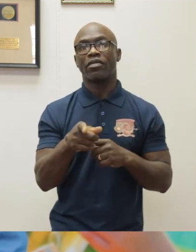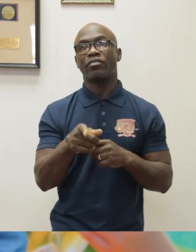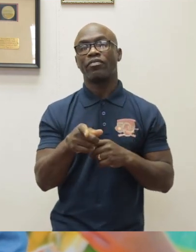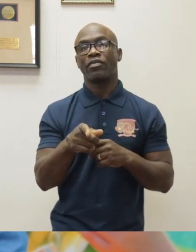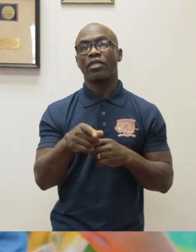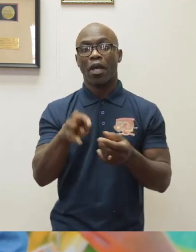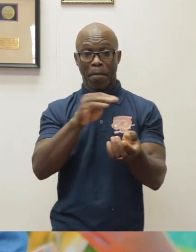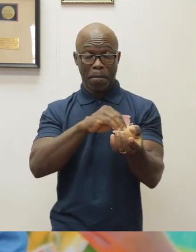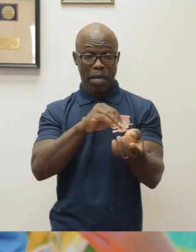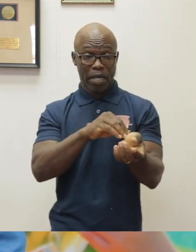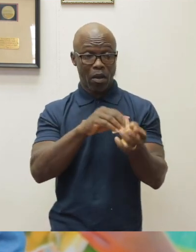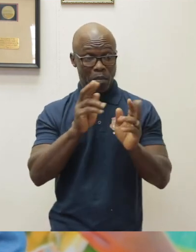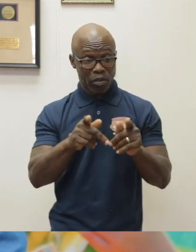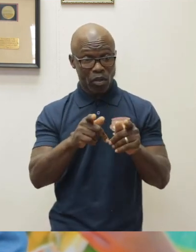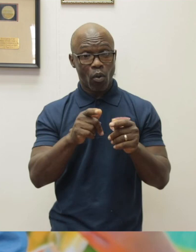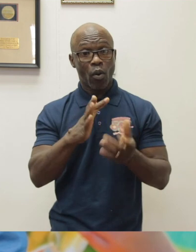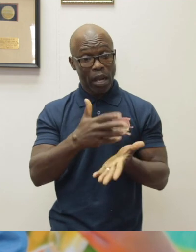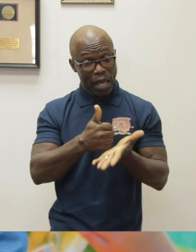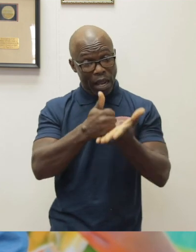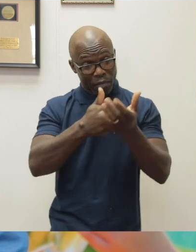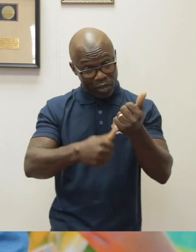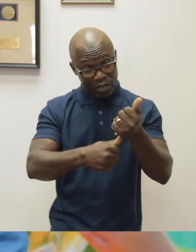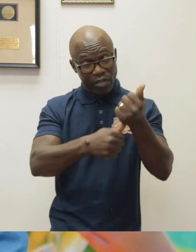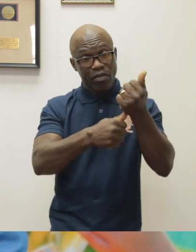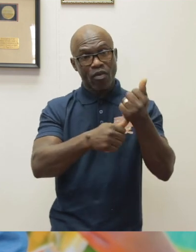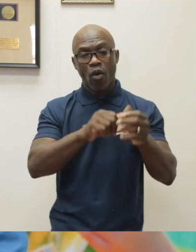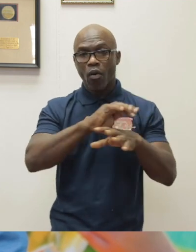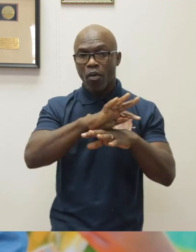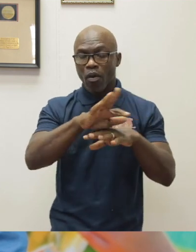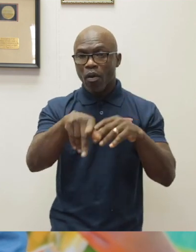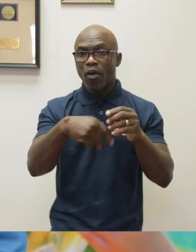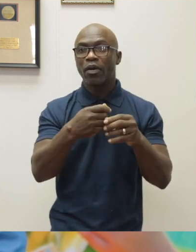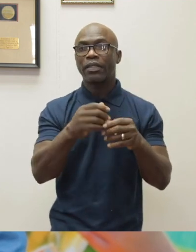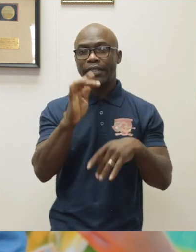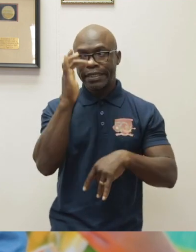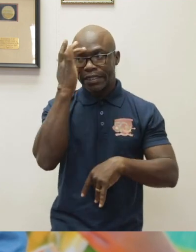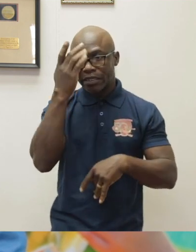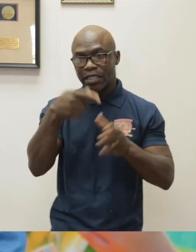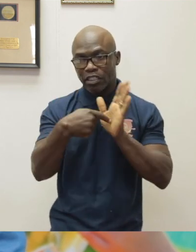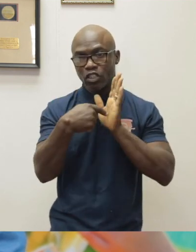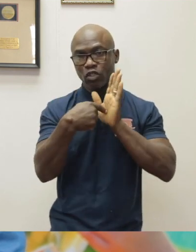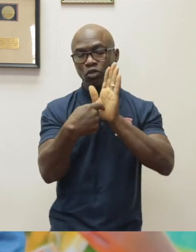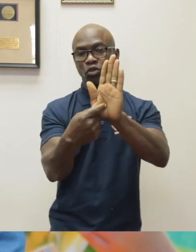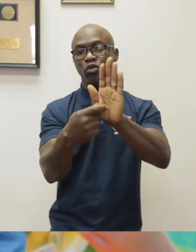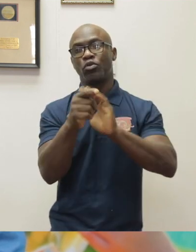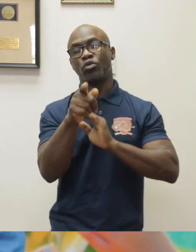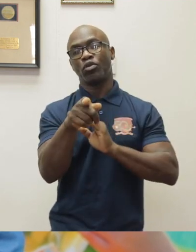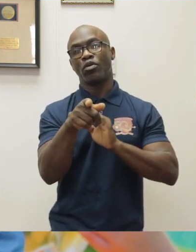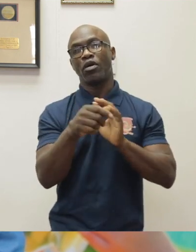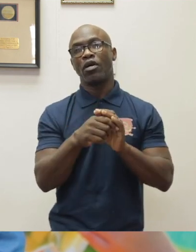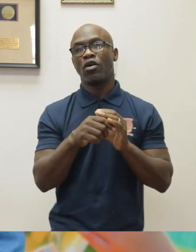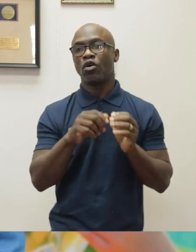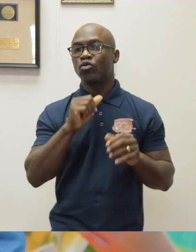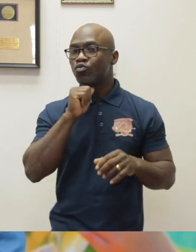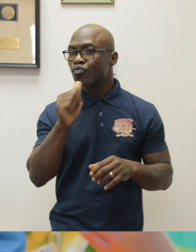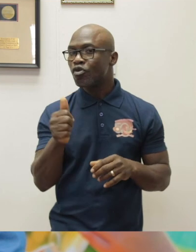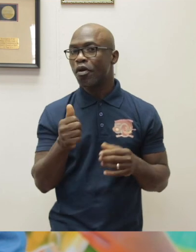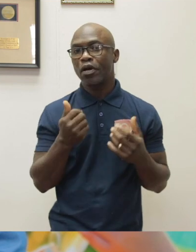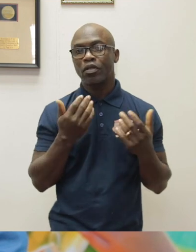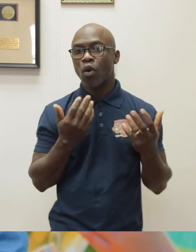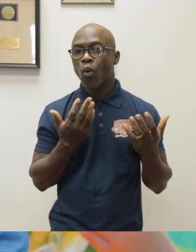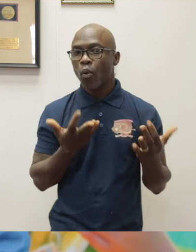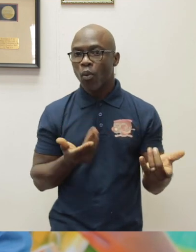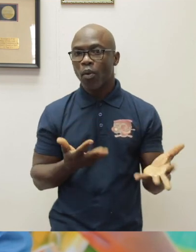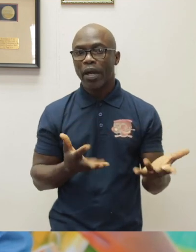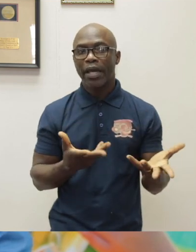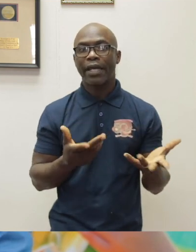personnel will treat you according to the symptoms you've presented, so do not wait to report. I